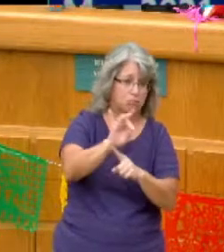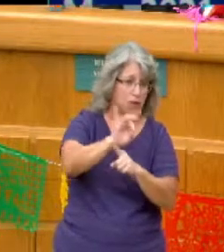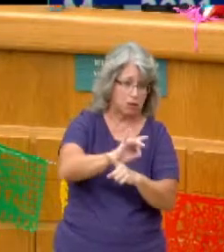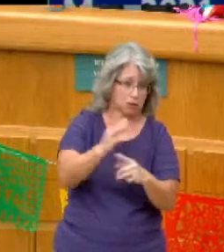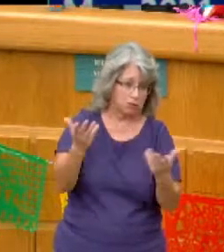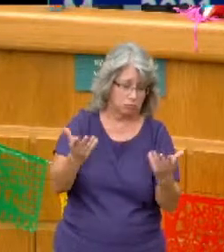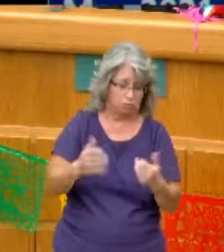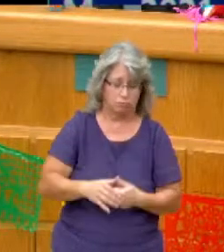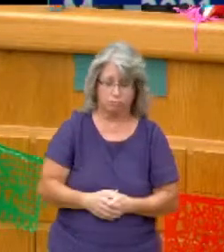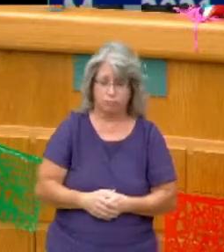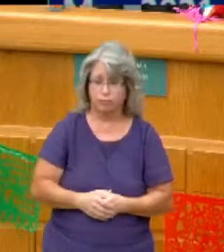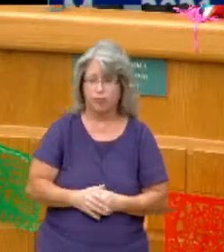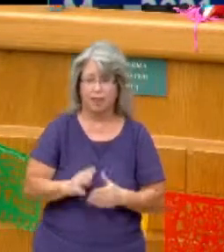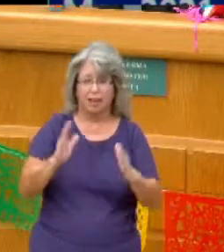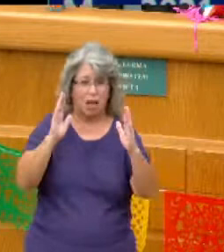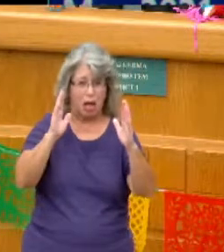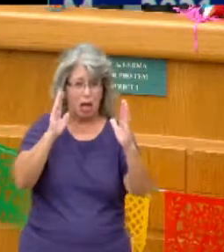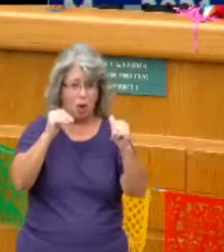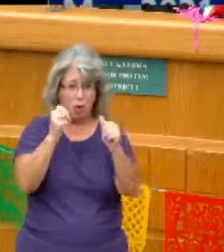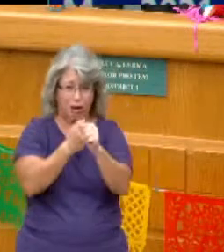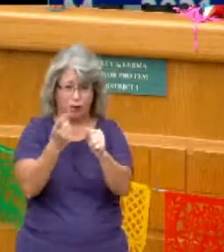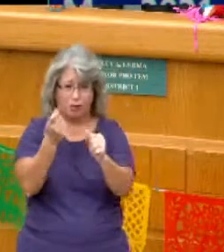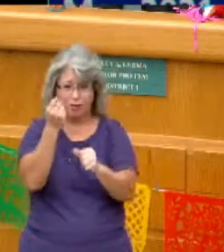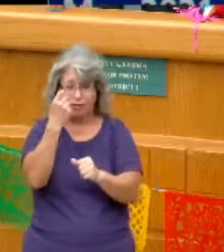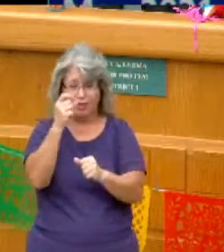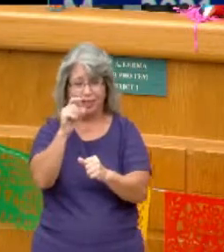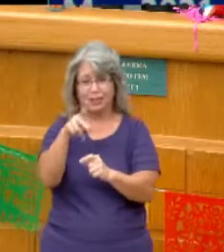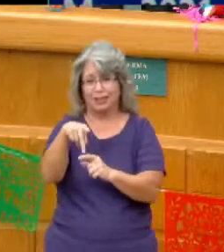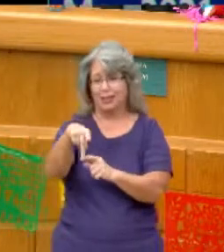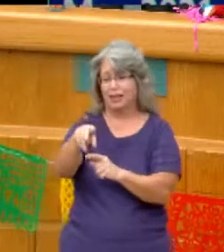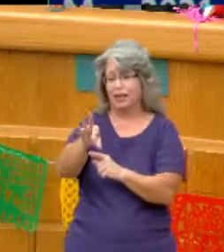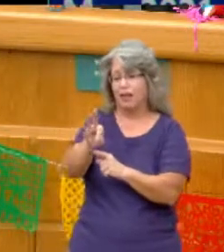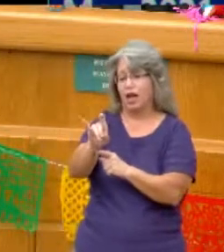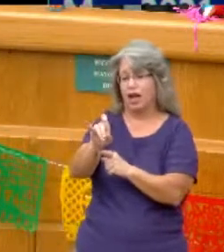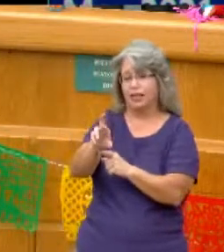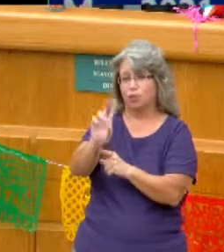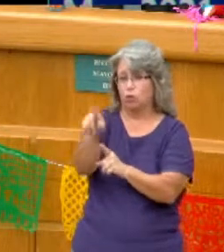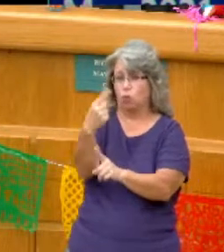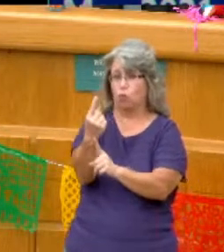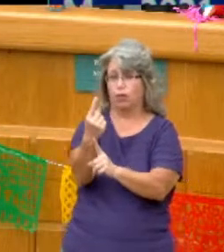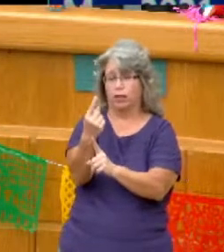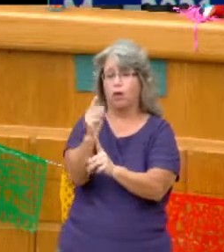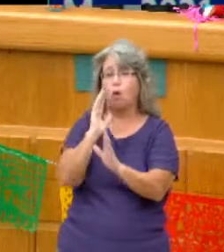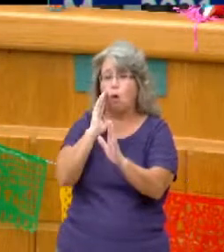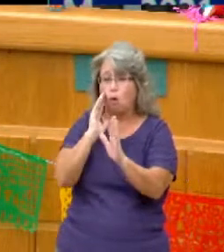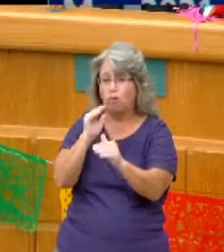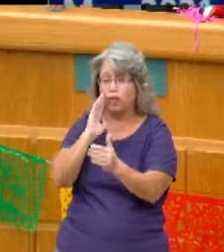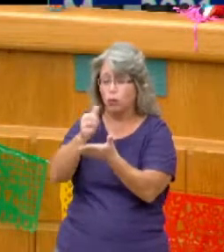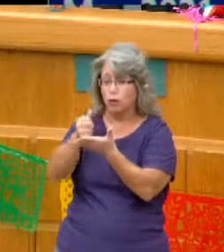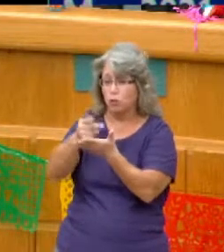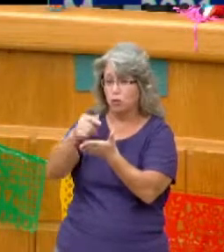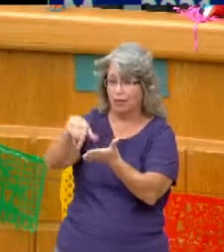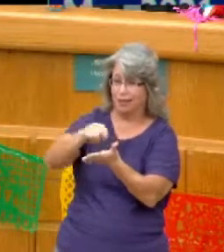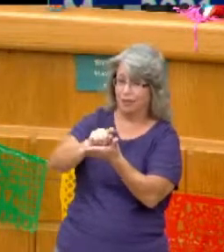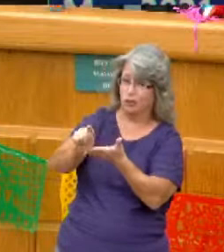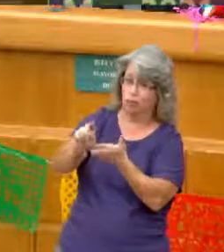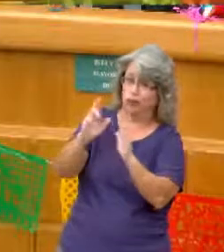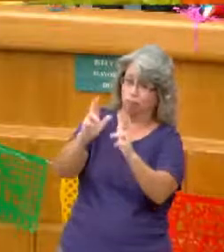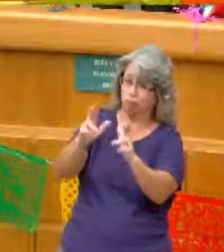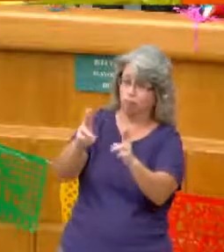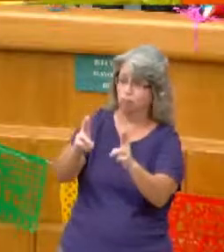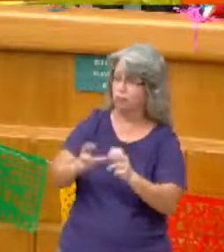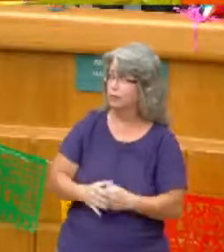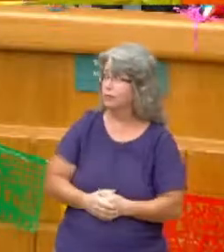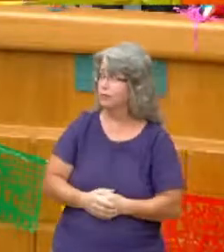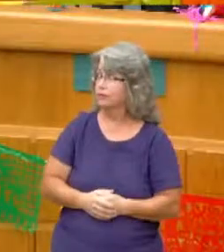Okay, so hopefully everybody understands it's for the Pfizer booster, and hopefully that'll be at the end of this week. So the next slide, we're going to show the statistics that